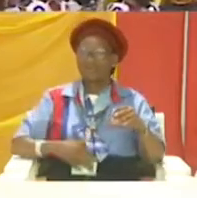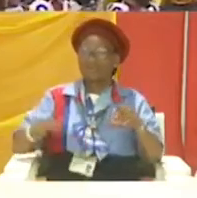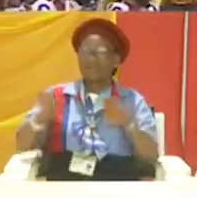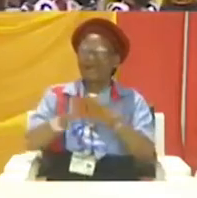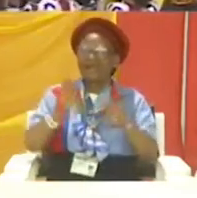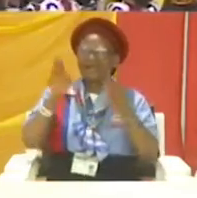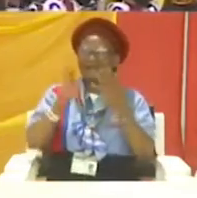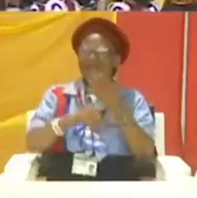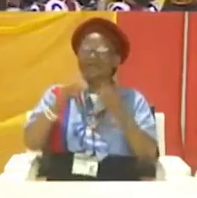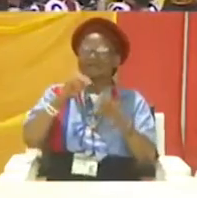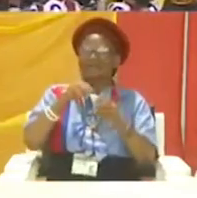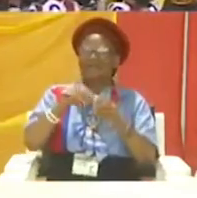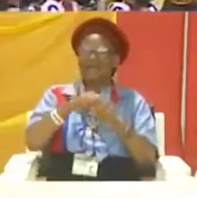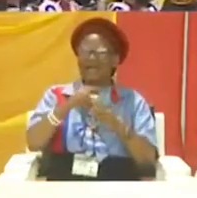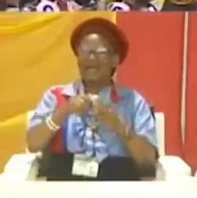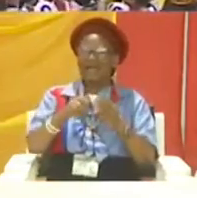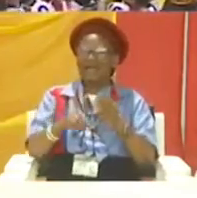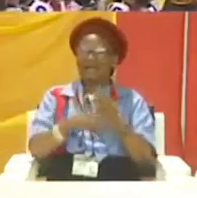midst. Amen.